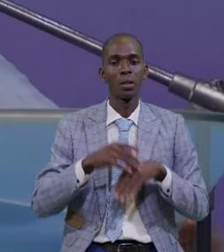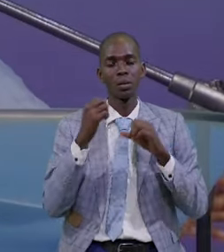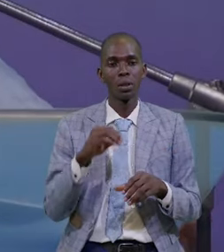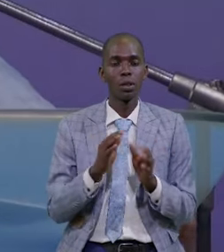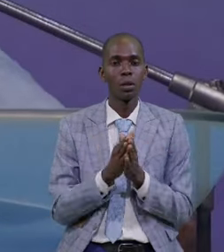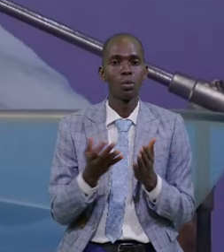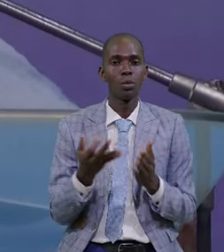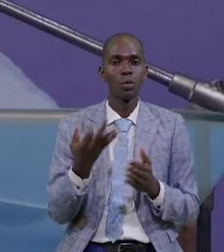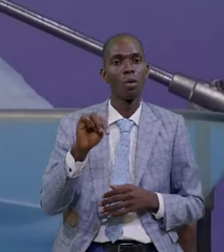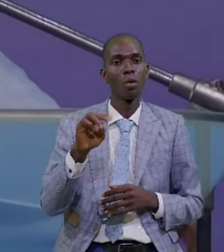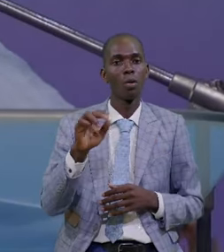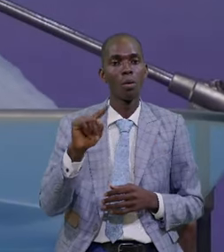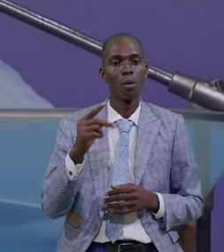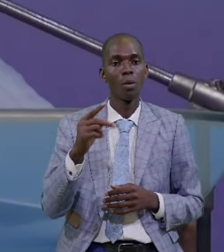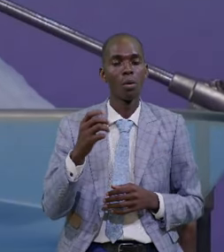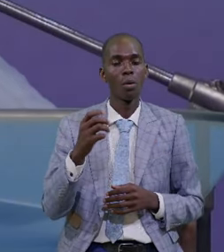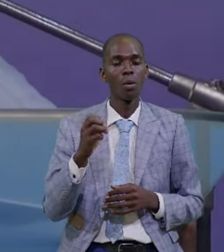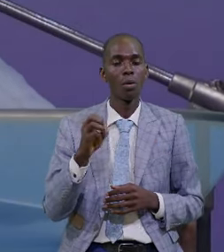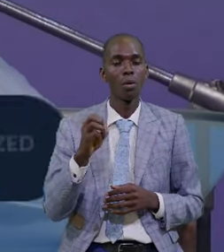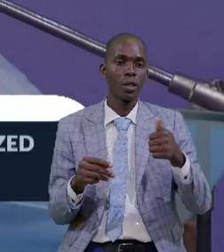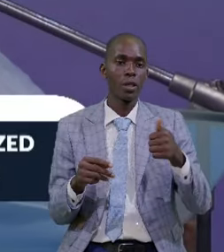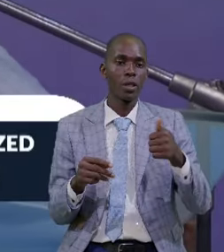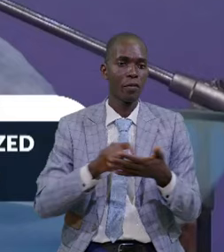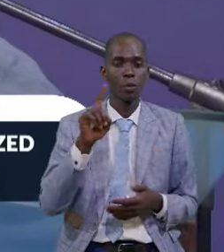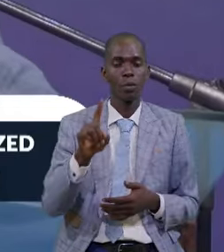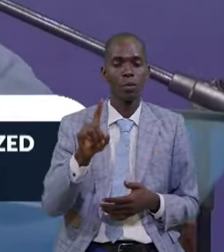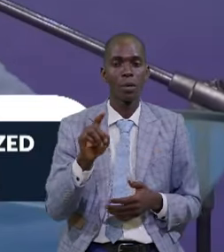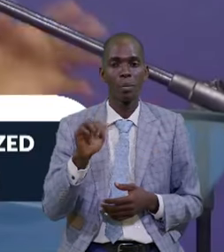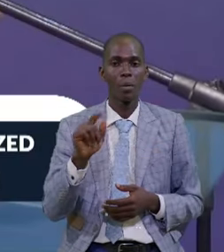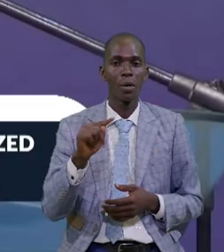1. In Matthew chapter 10 verse 1,